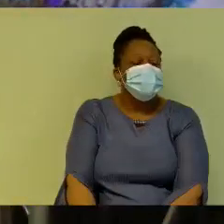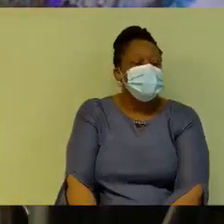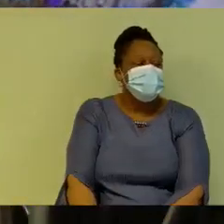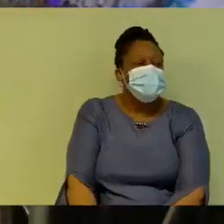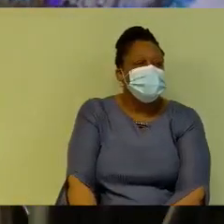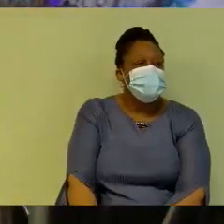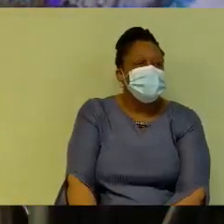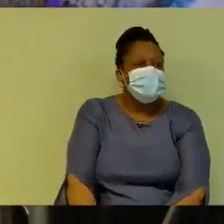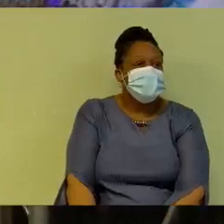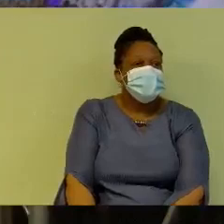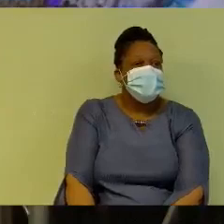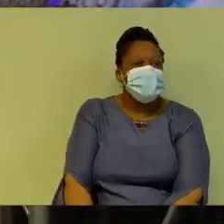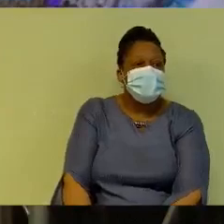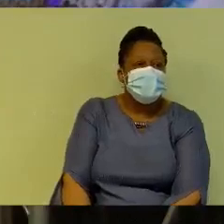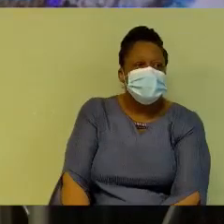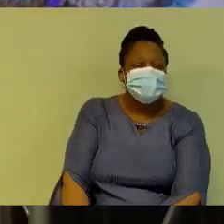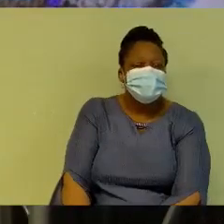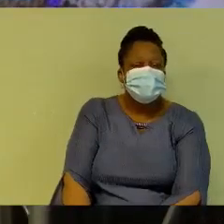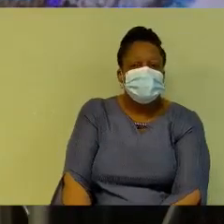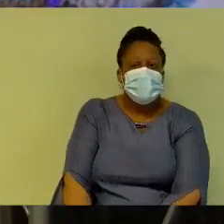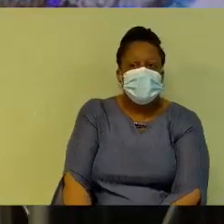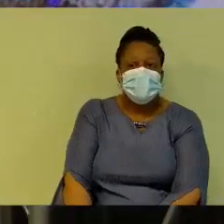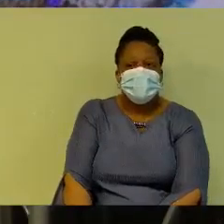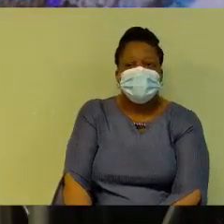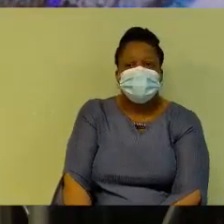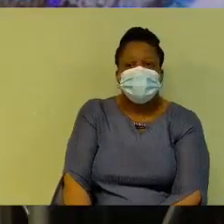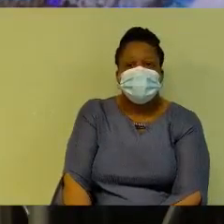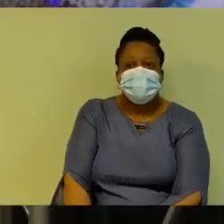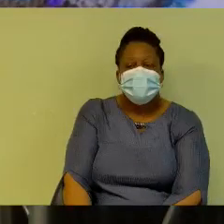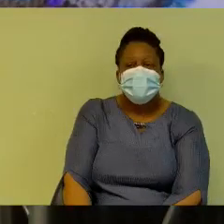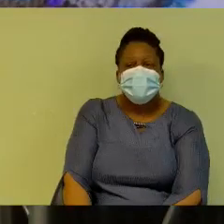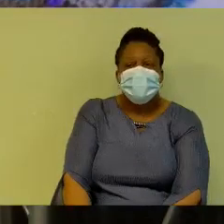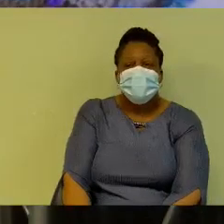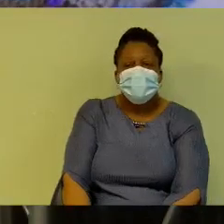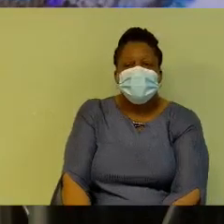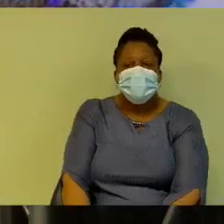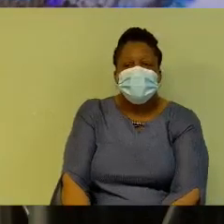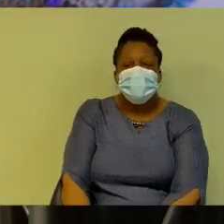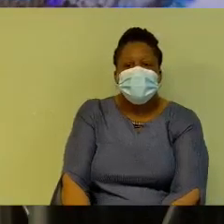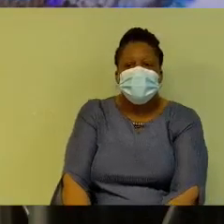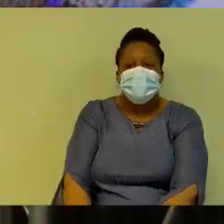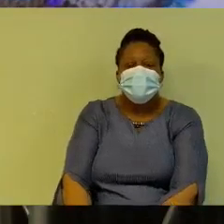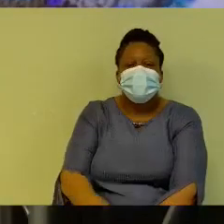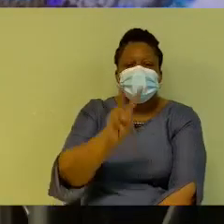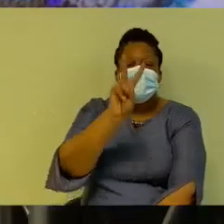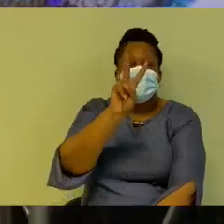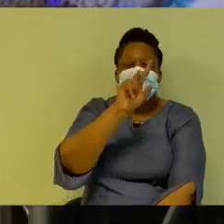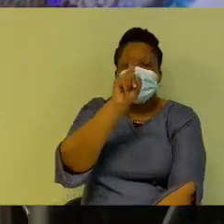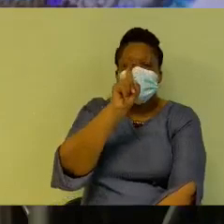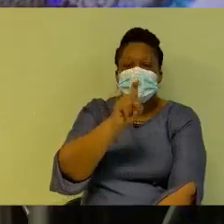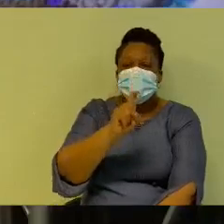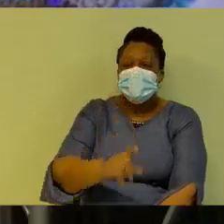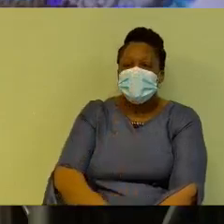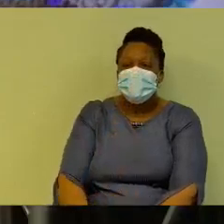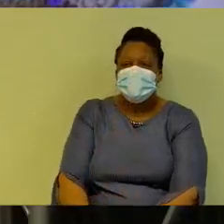Thank you, Dr. Laws. These two questions are for the Honorable Minister.